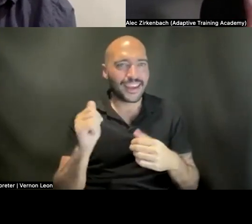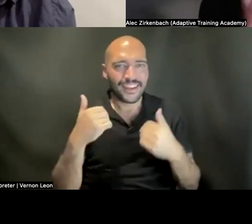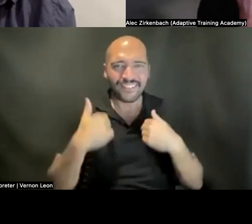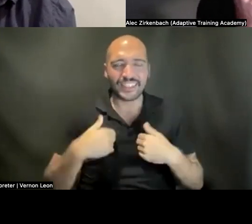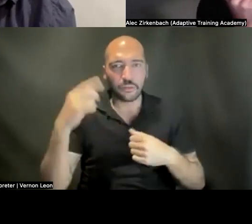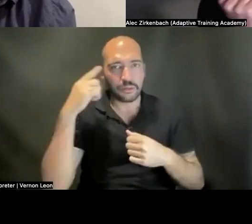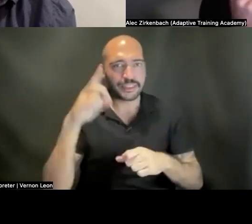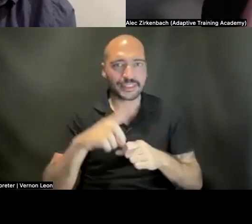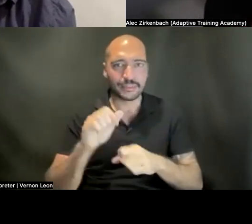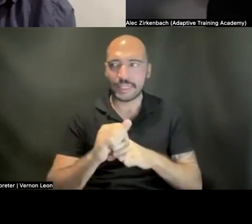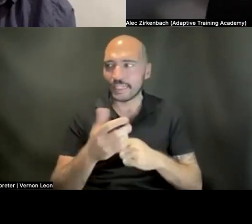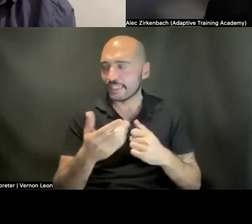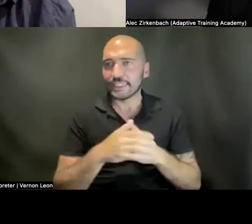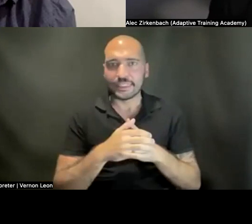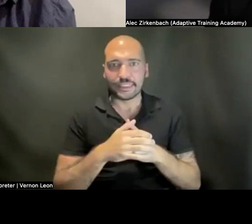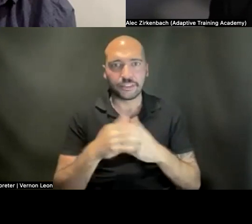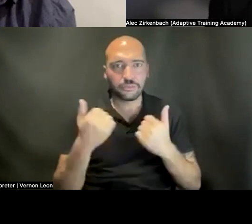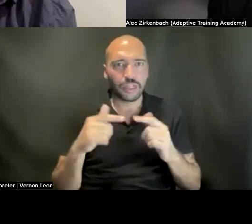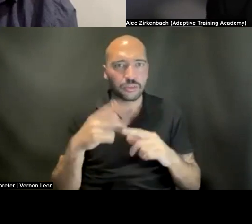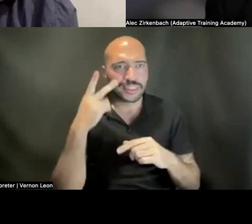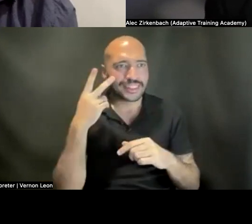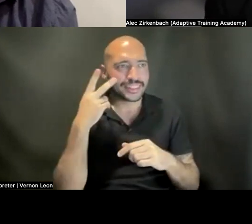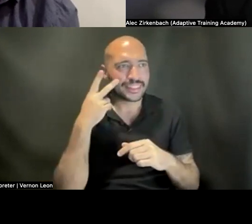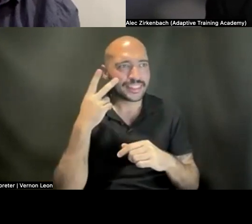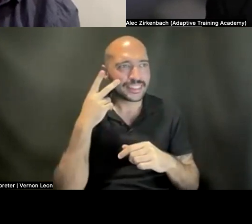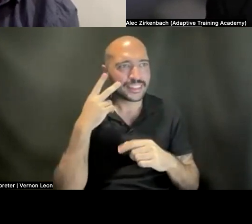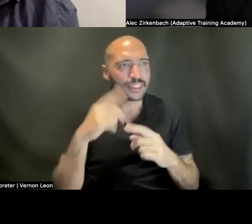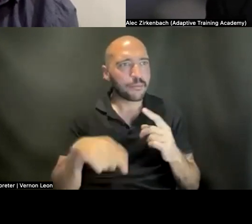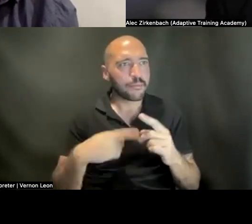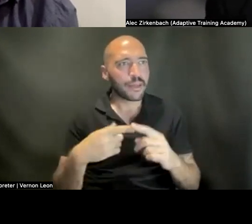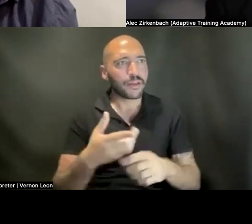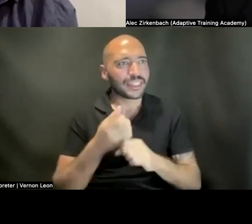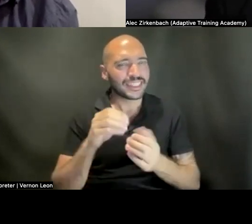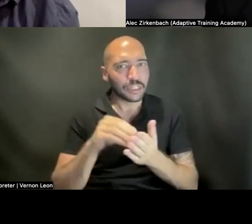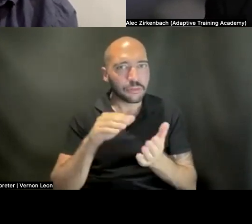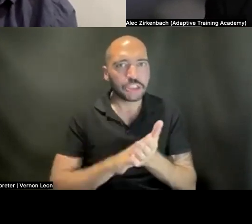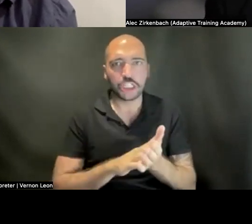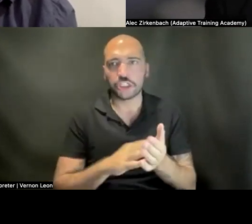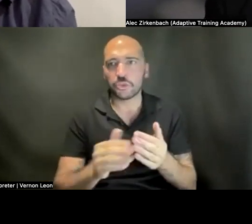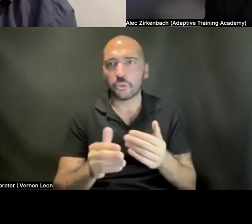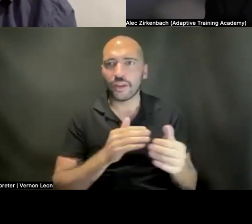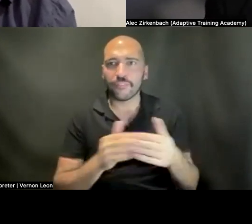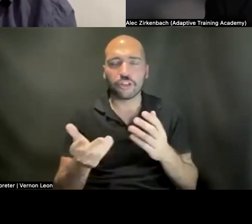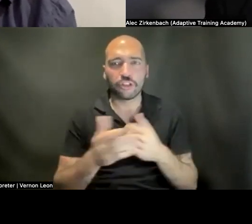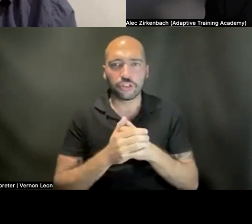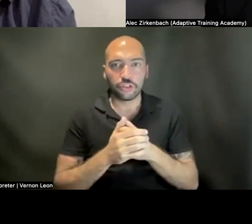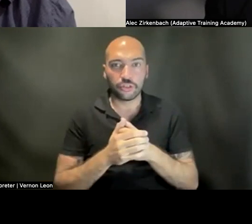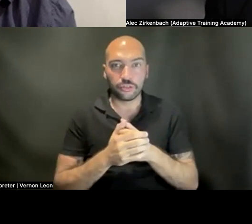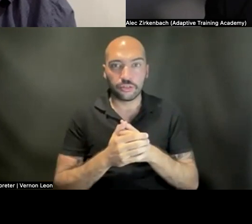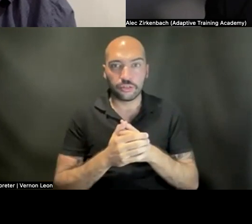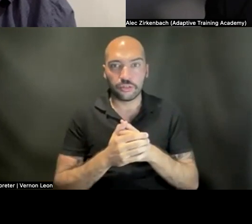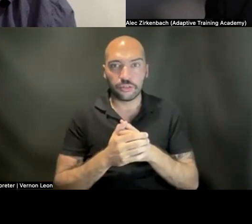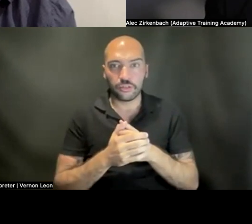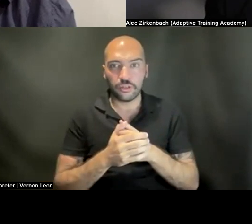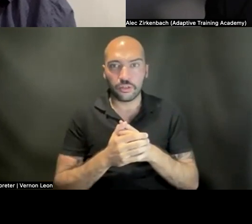mental disabilities, trying to see about getting documentation and whatnot. And